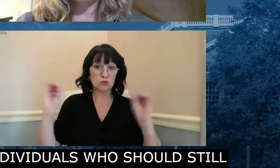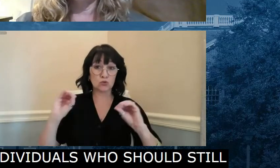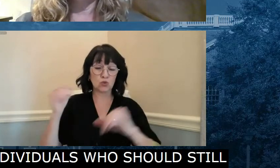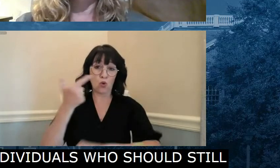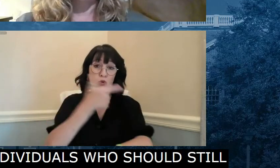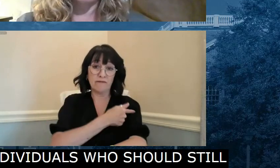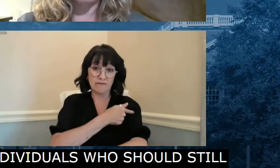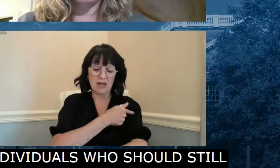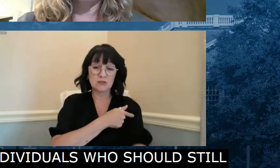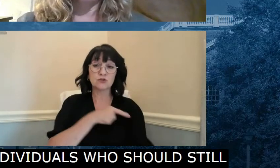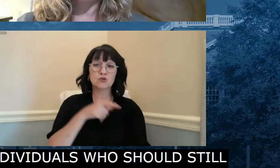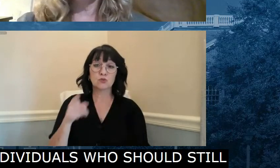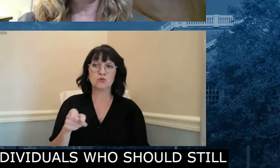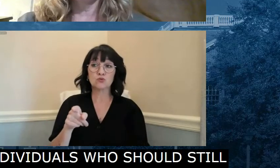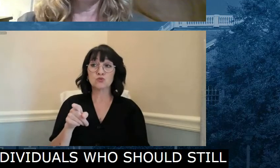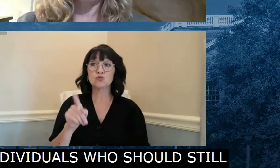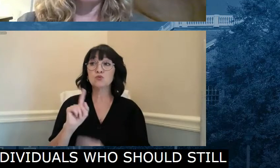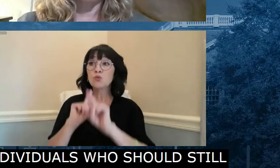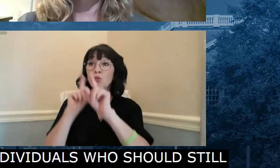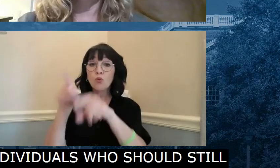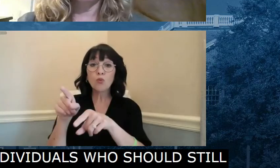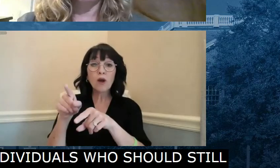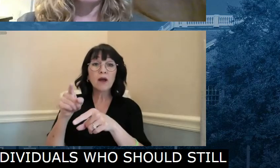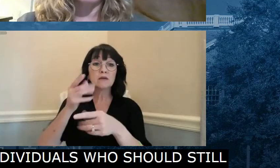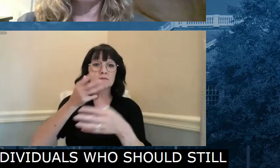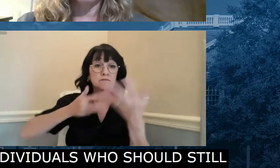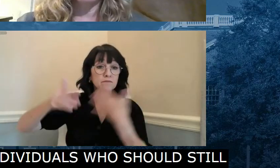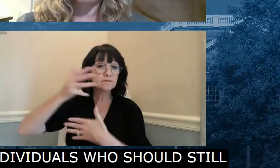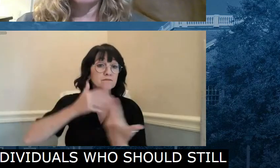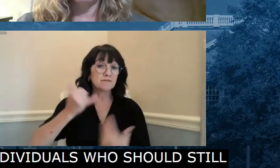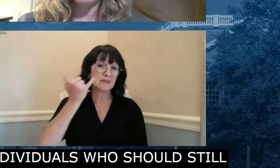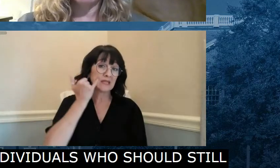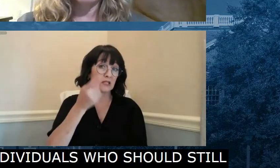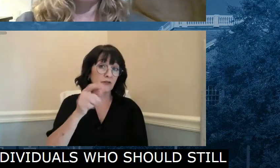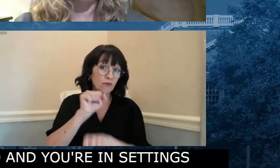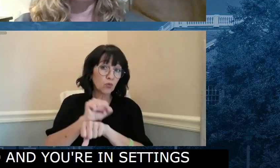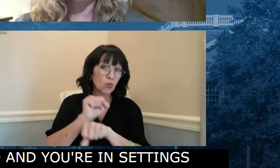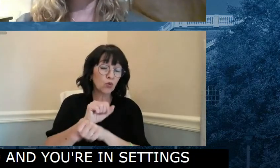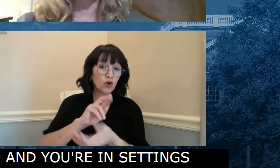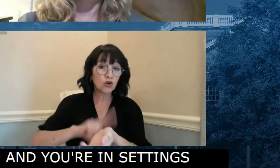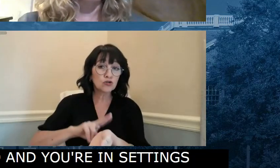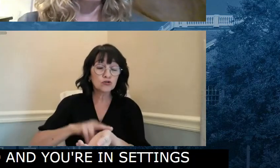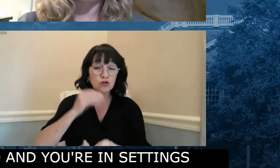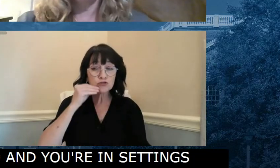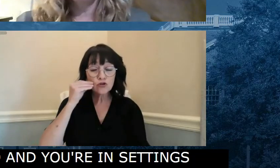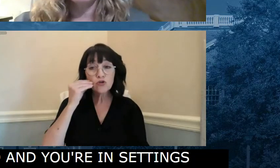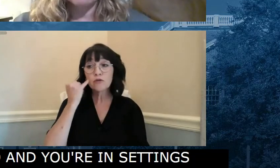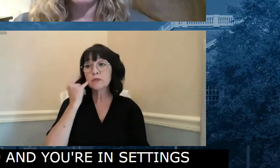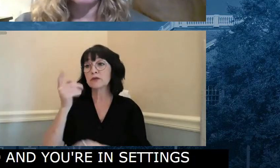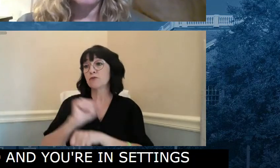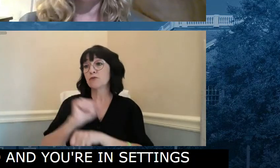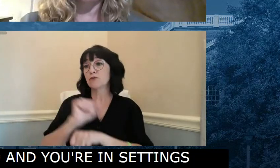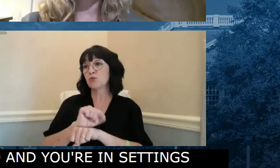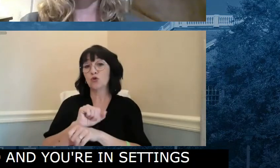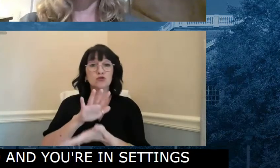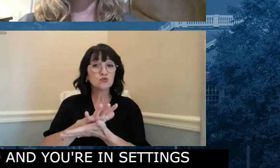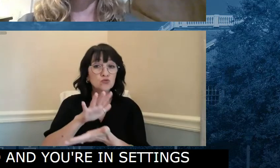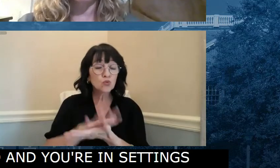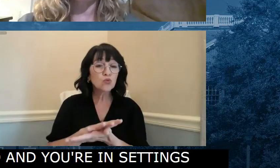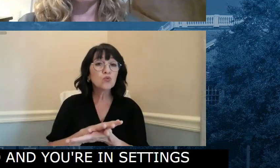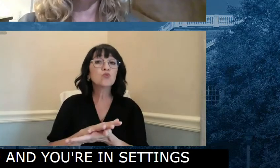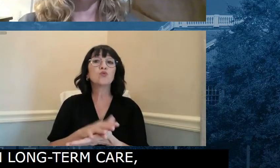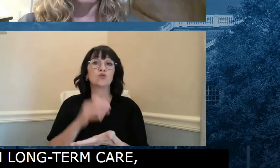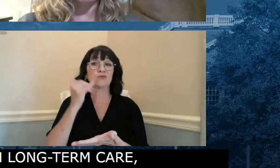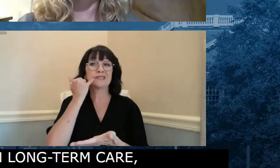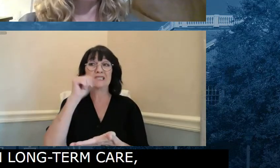in settings, certainly, for example, working in long-term care, healthcare, school, or any congregate setting, you still should